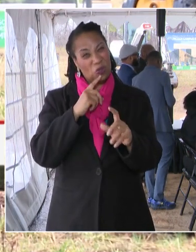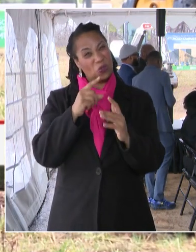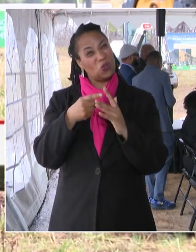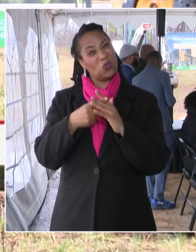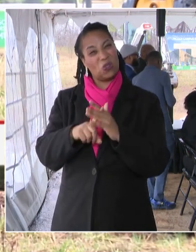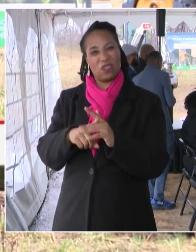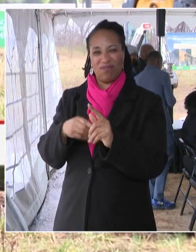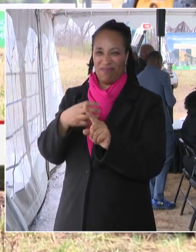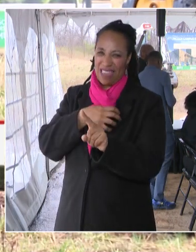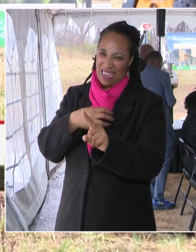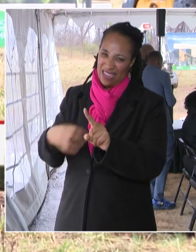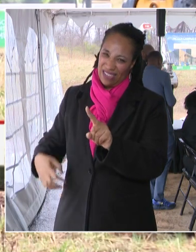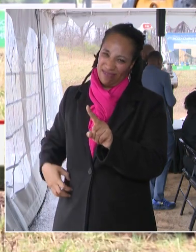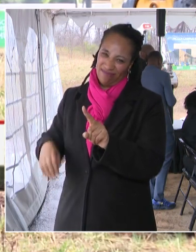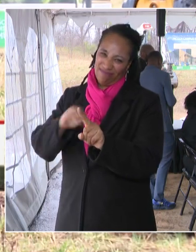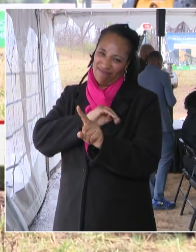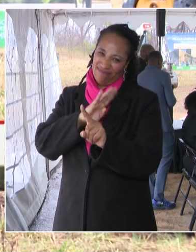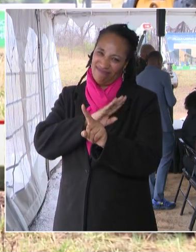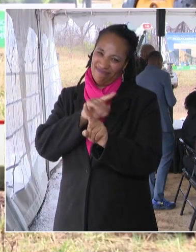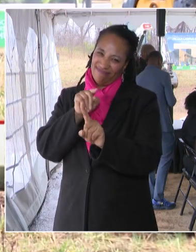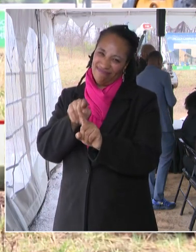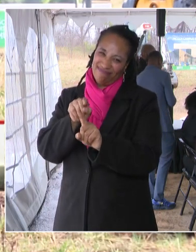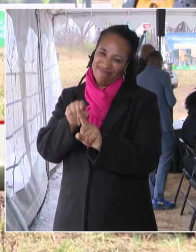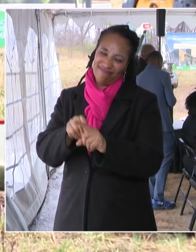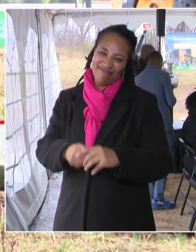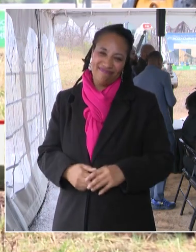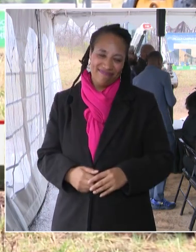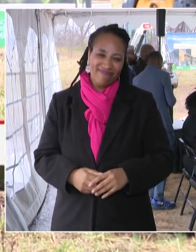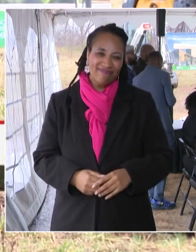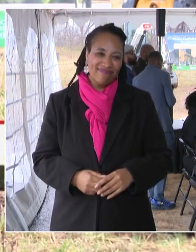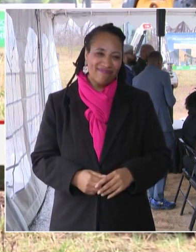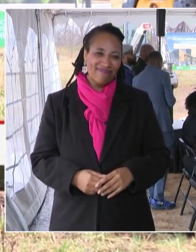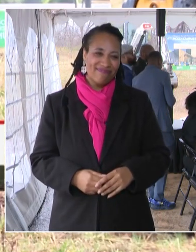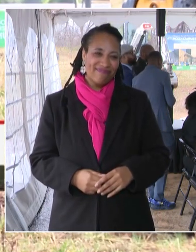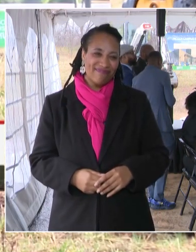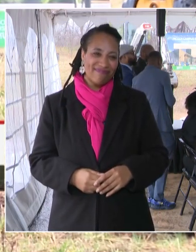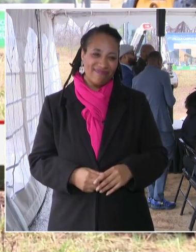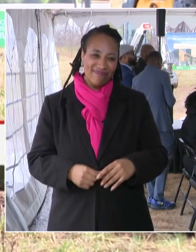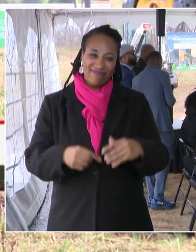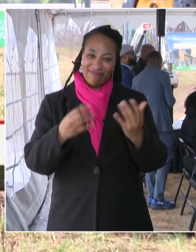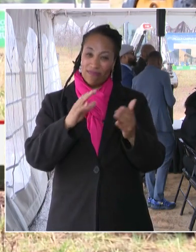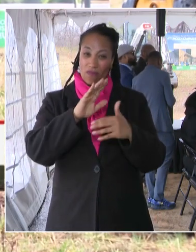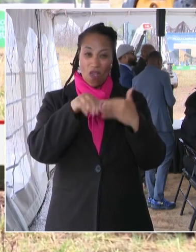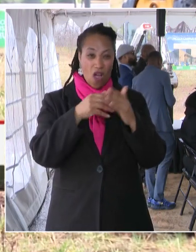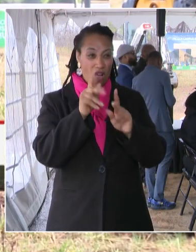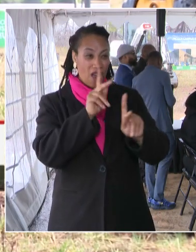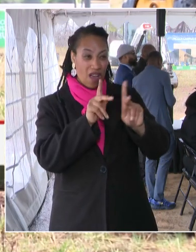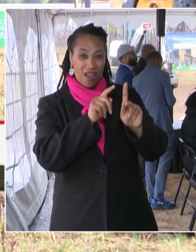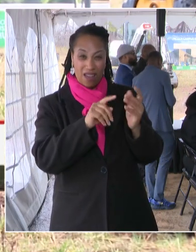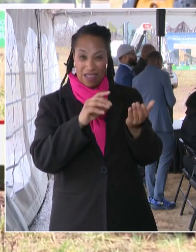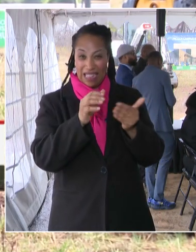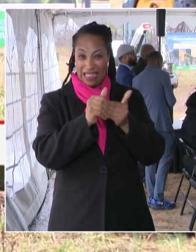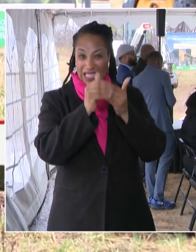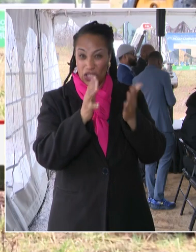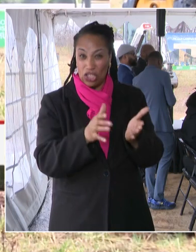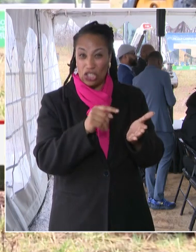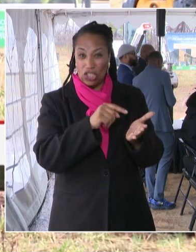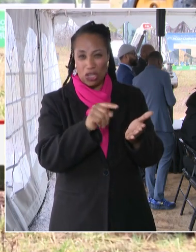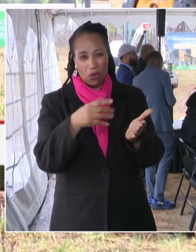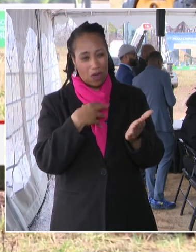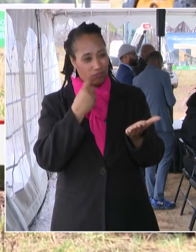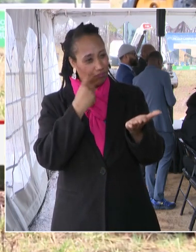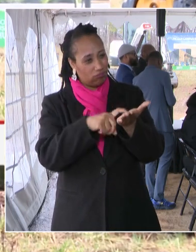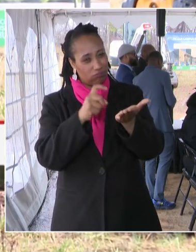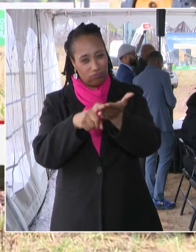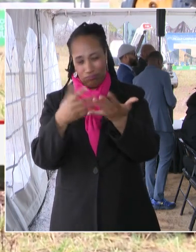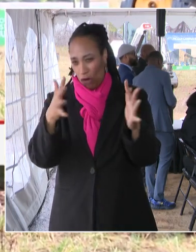I want to thank all of the civic leaders that have been acknowledged this is not just I think a crown jewel